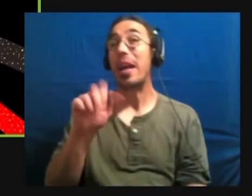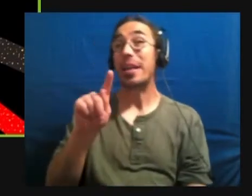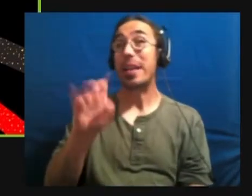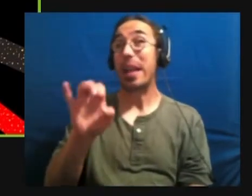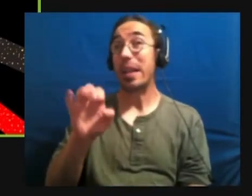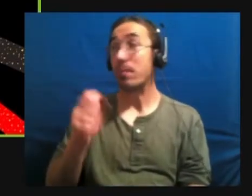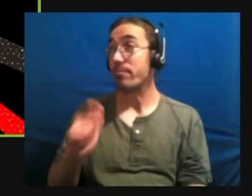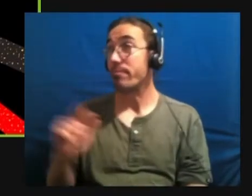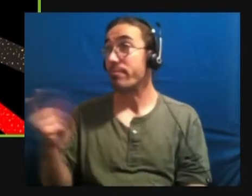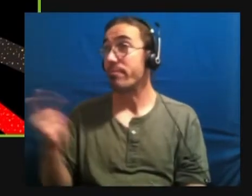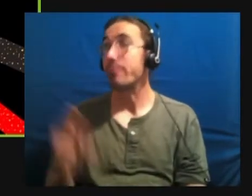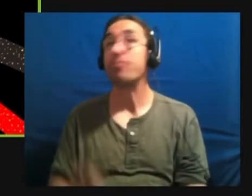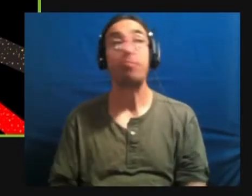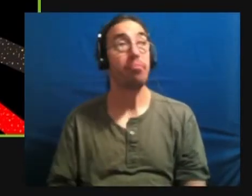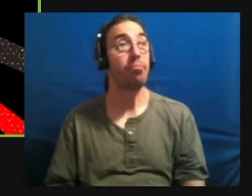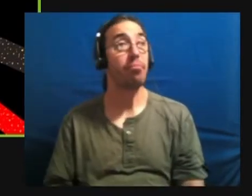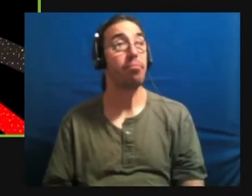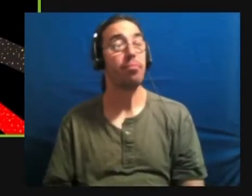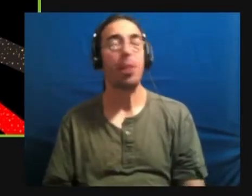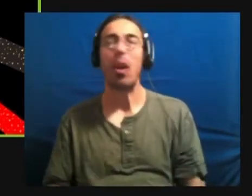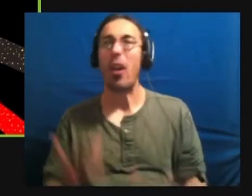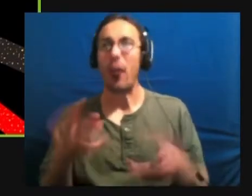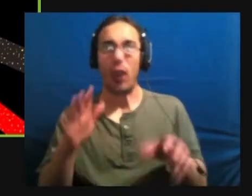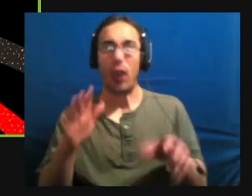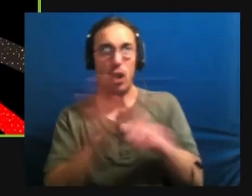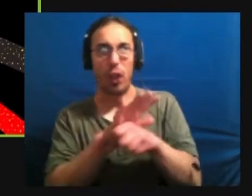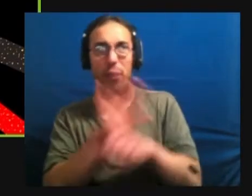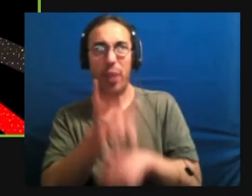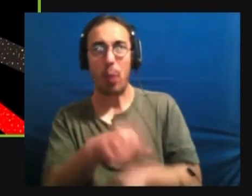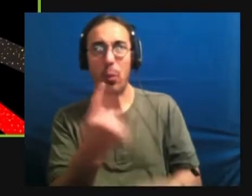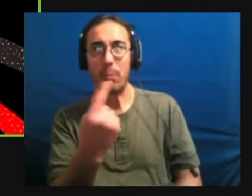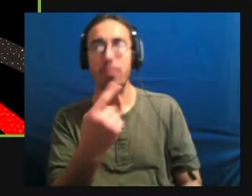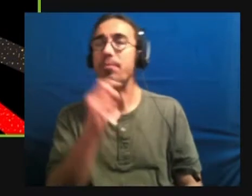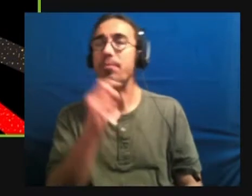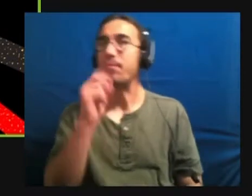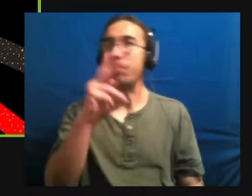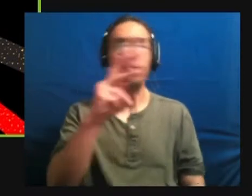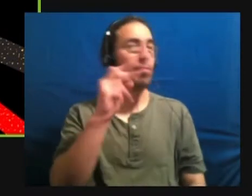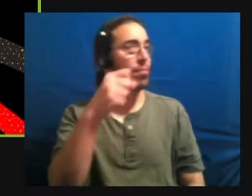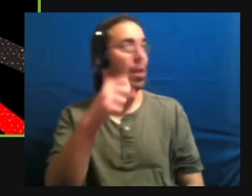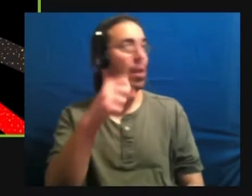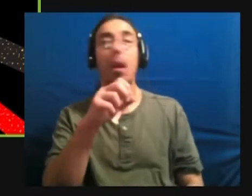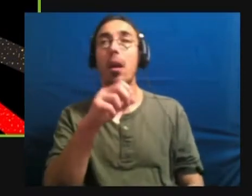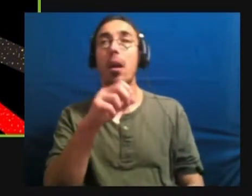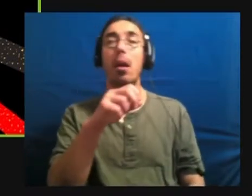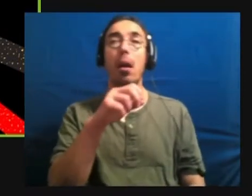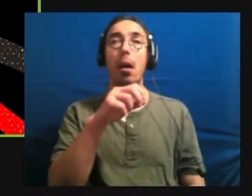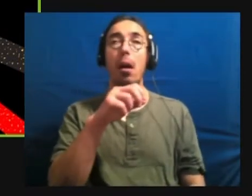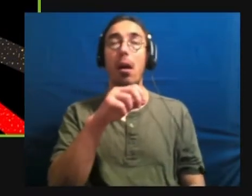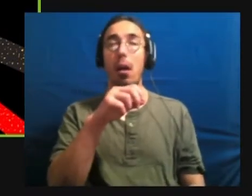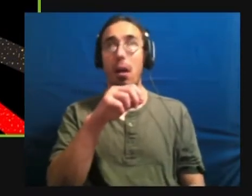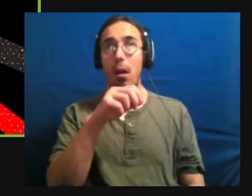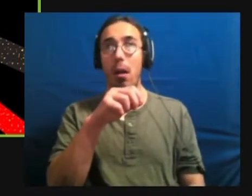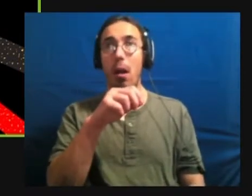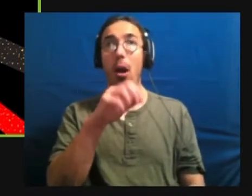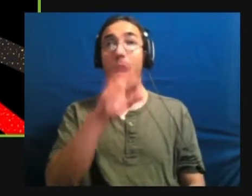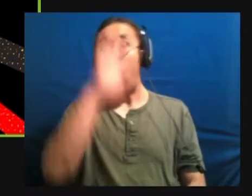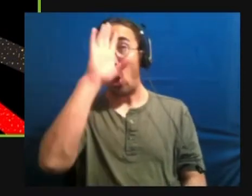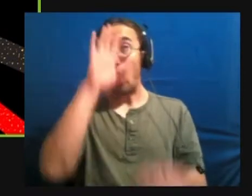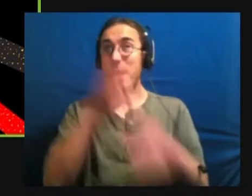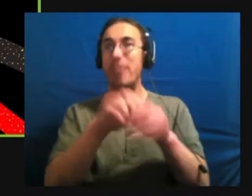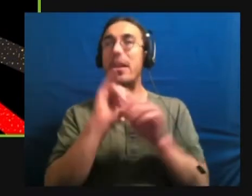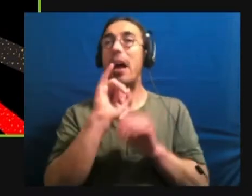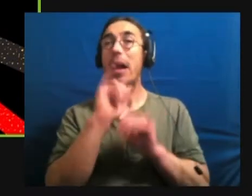I think we mostly covered this one, but. Sure. So autistic identity is different. We can break that